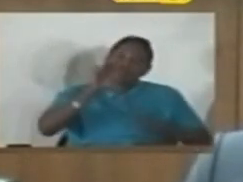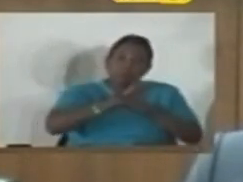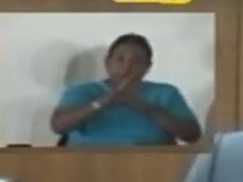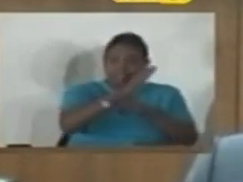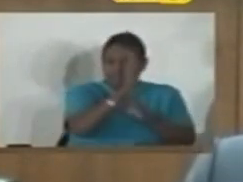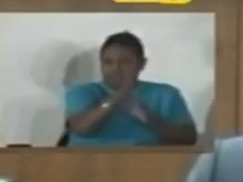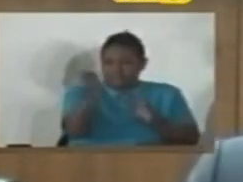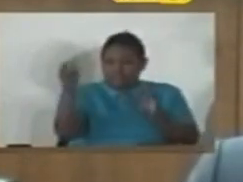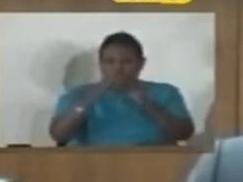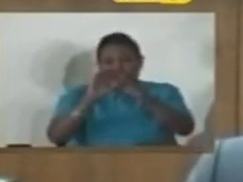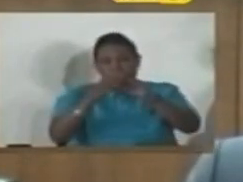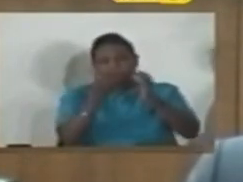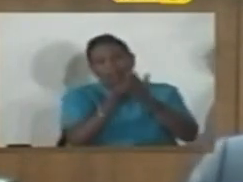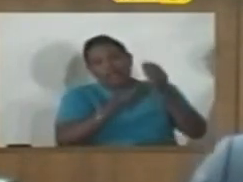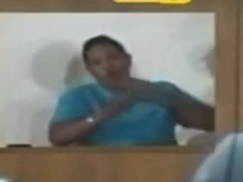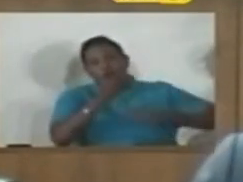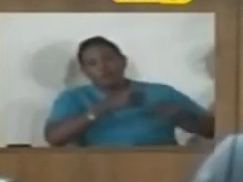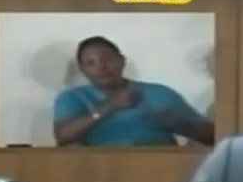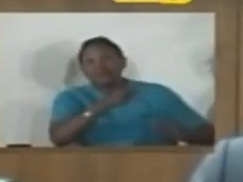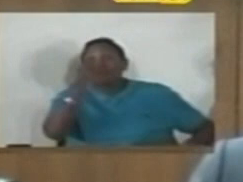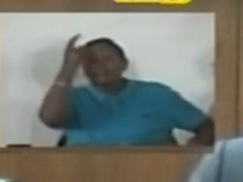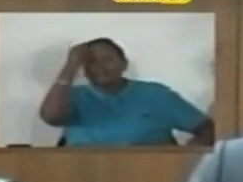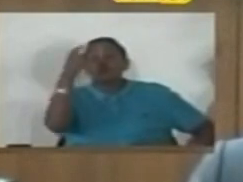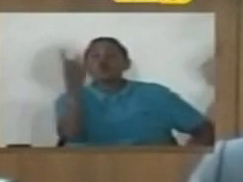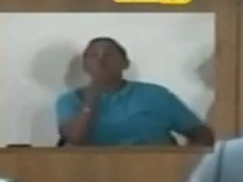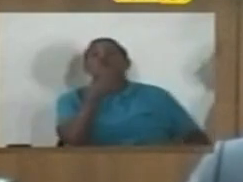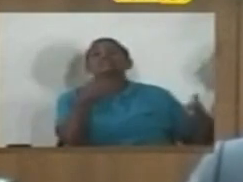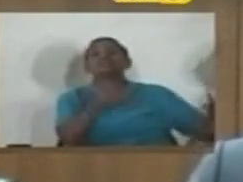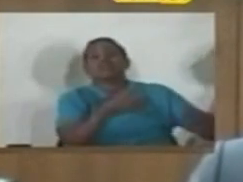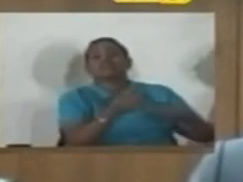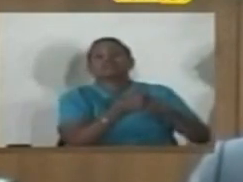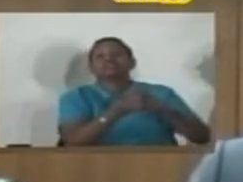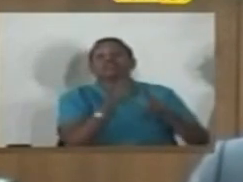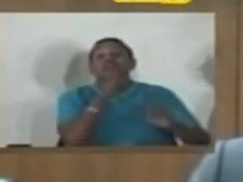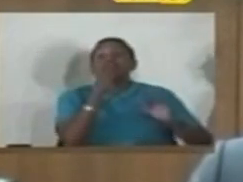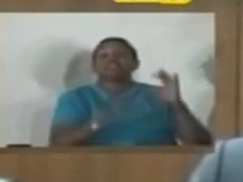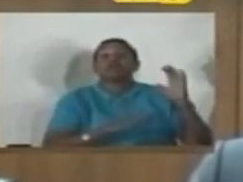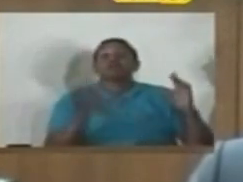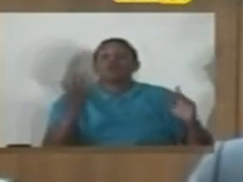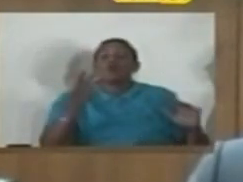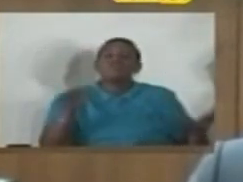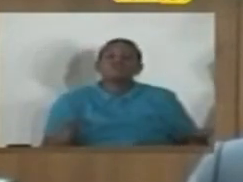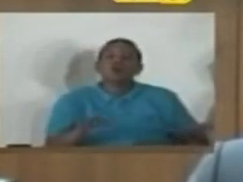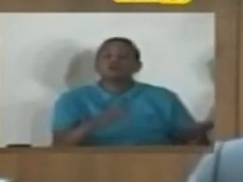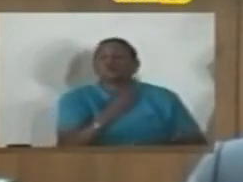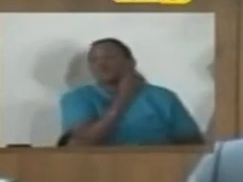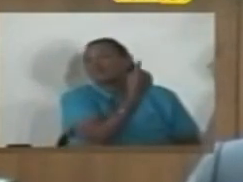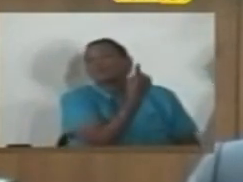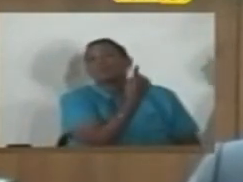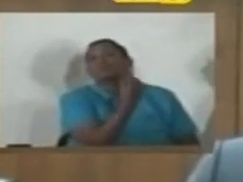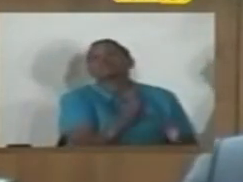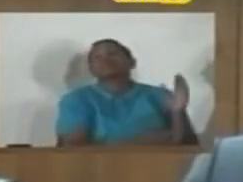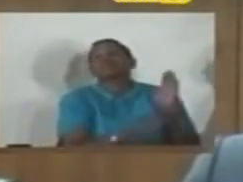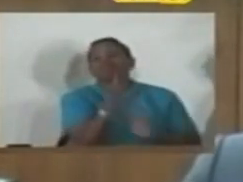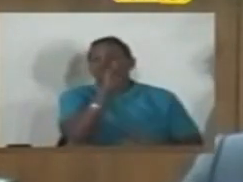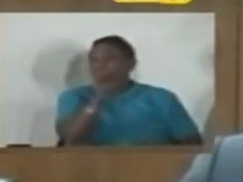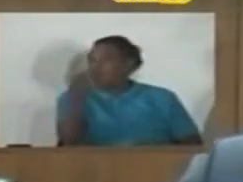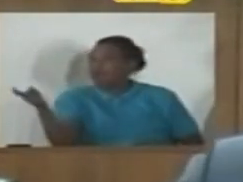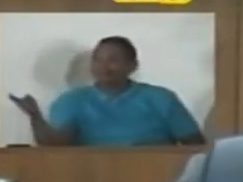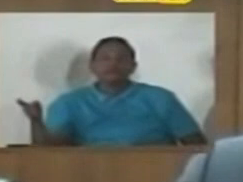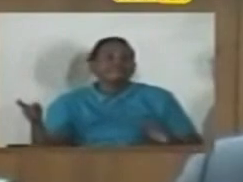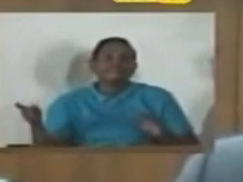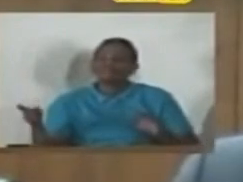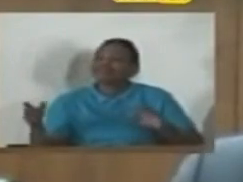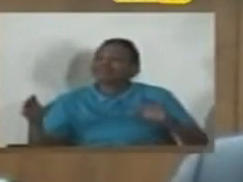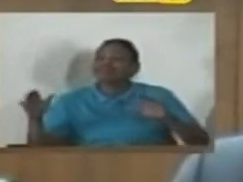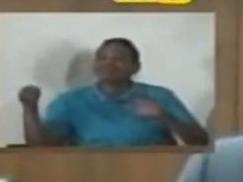within the Jamaican economy. The only sector an exception was manufacturing. We urgently need a